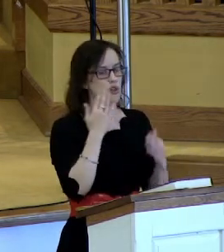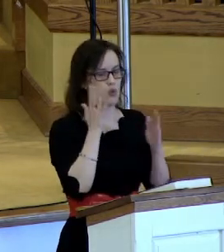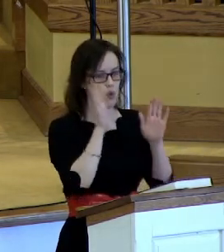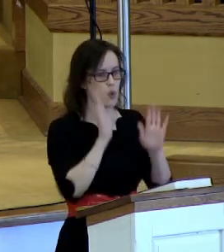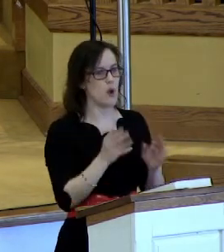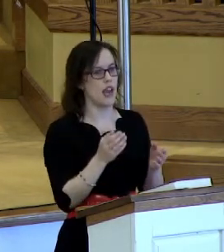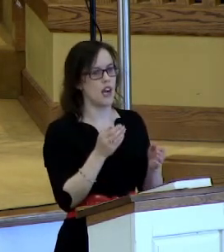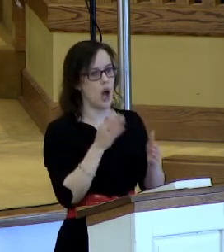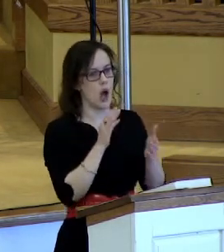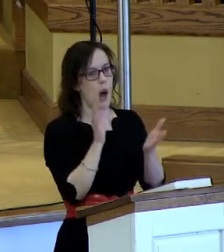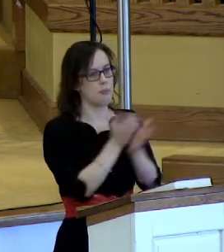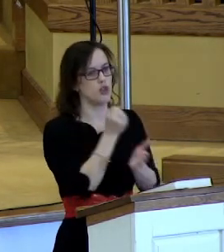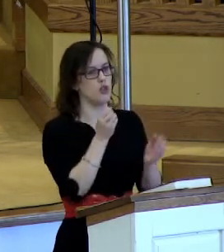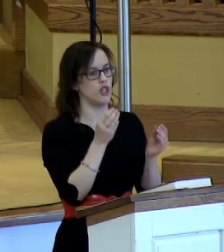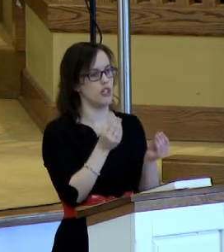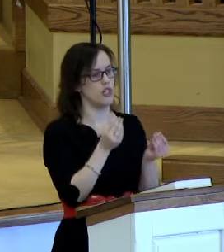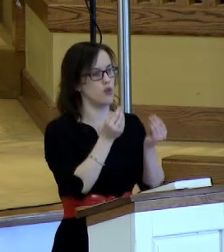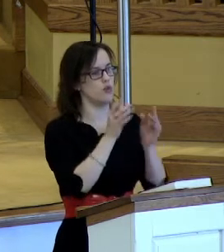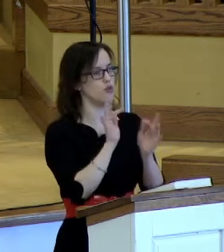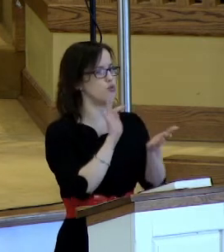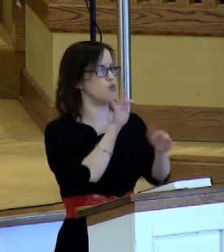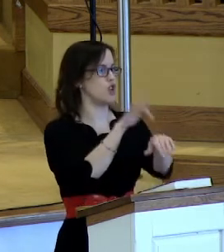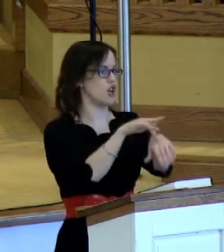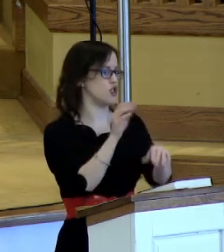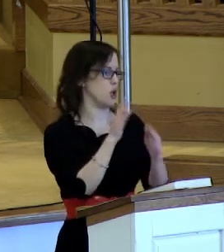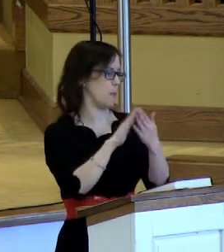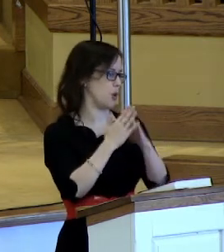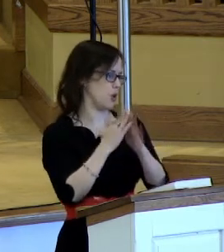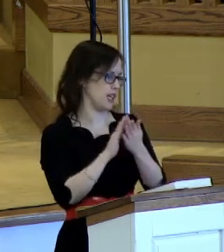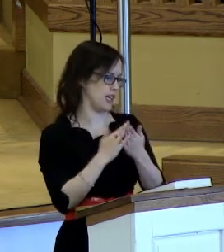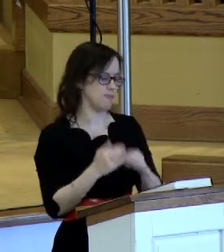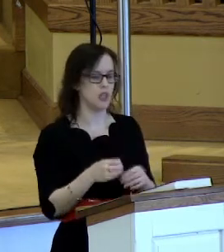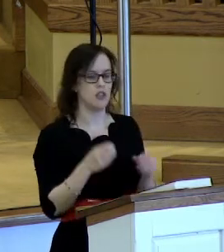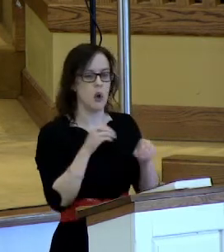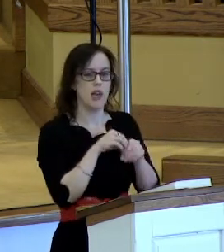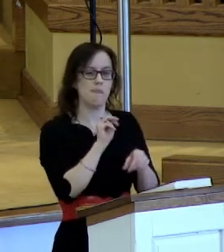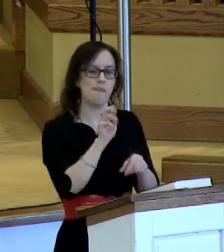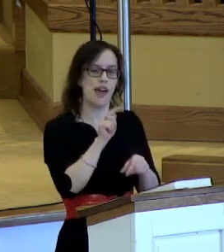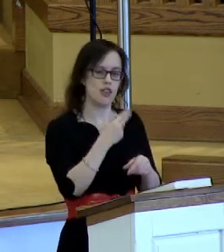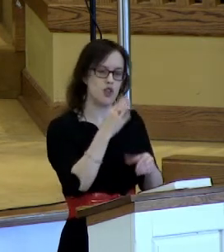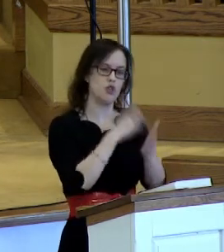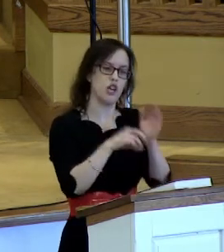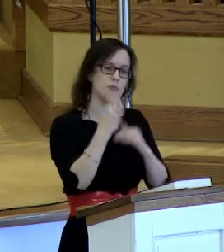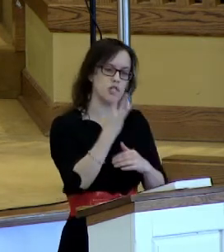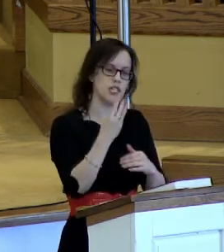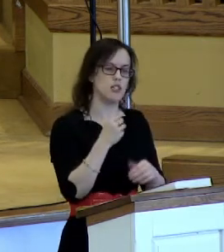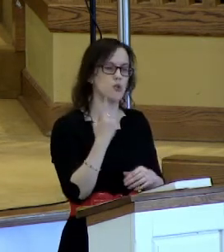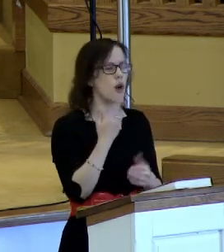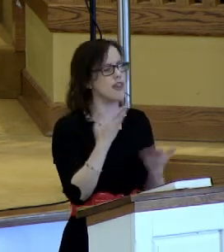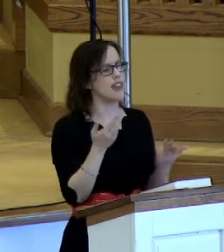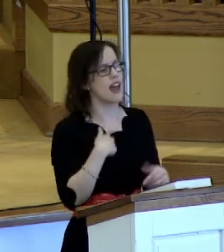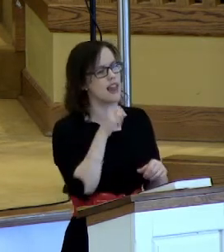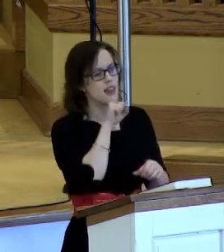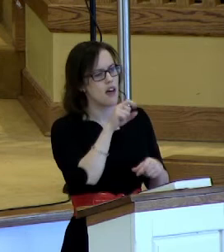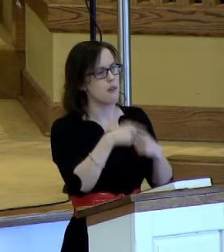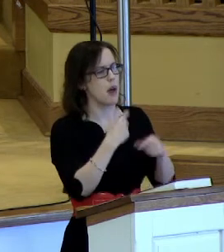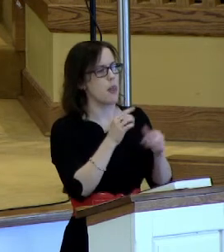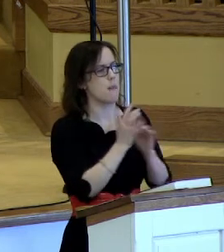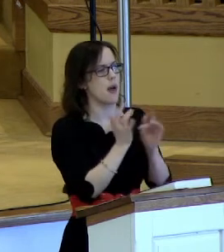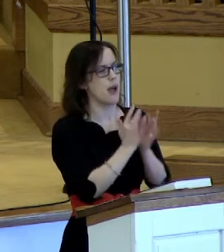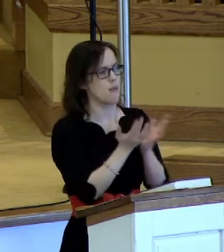Matthew chapter 6. Matthew chapter 6. One of the things I do love about the Bible we use here is there's certain English